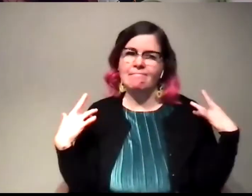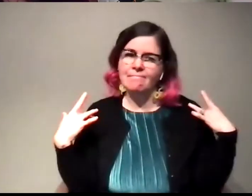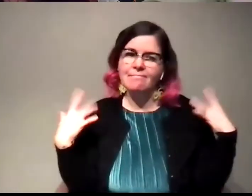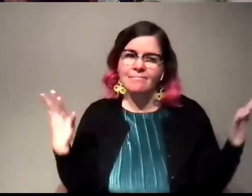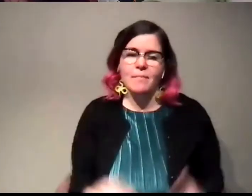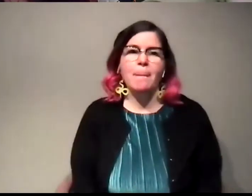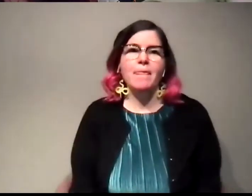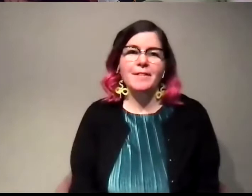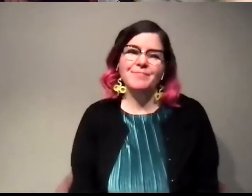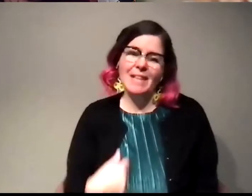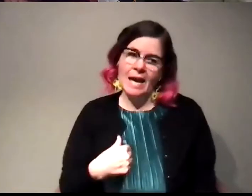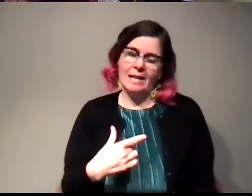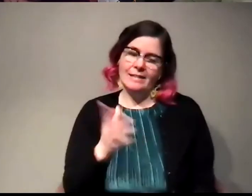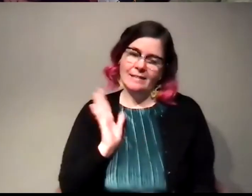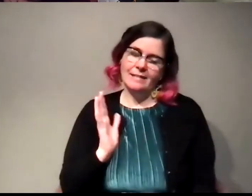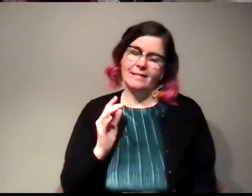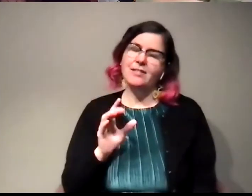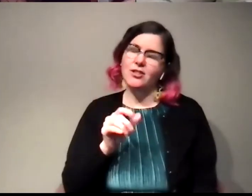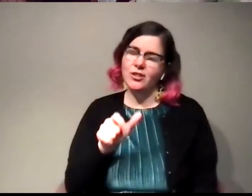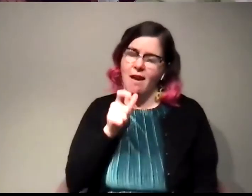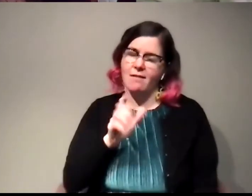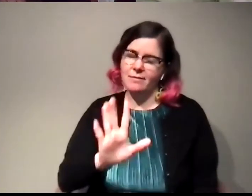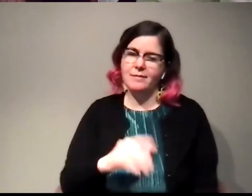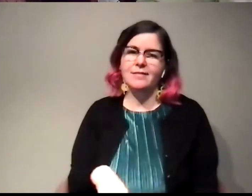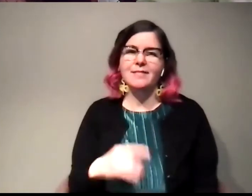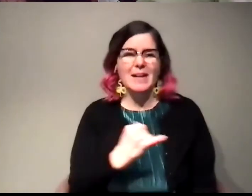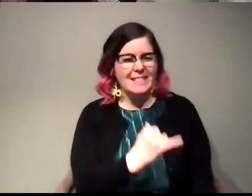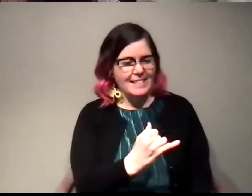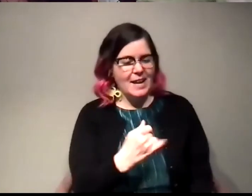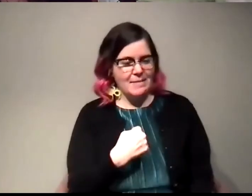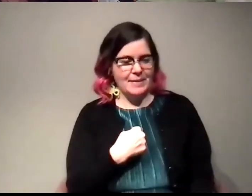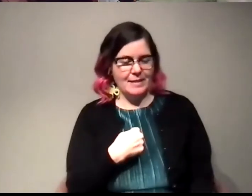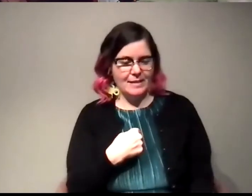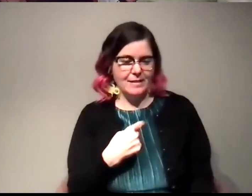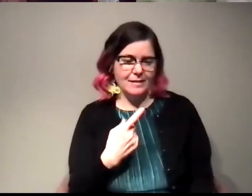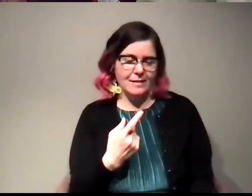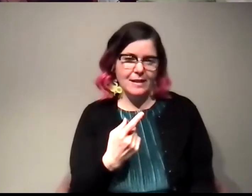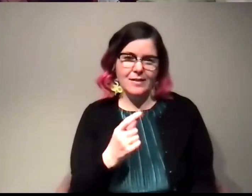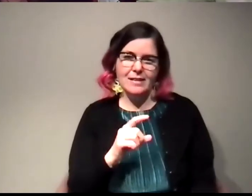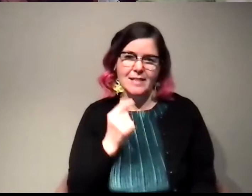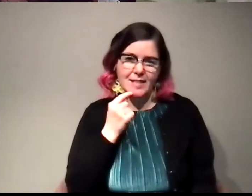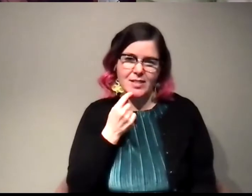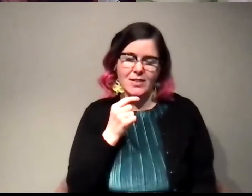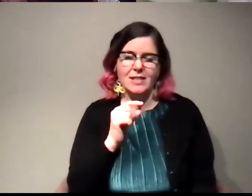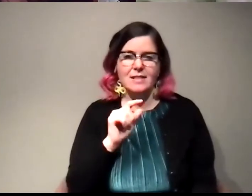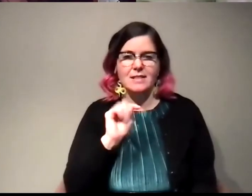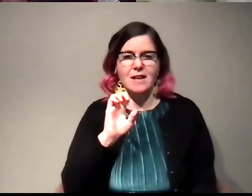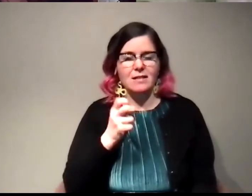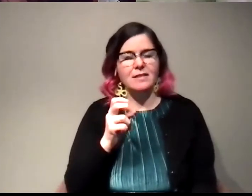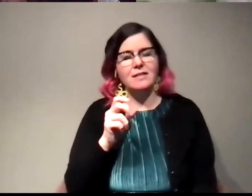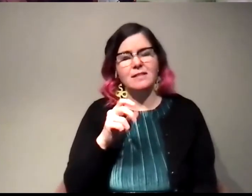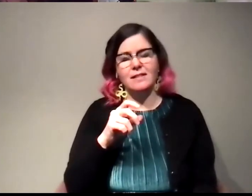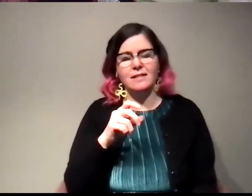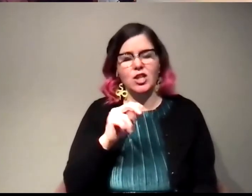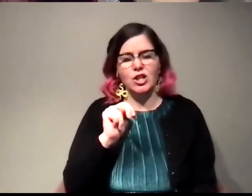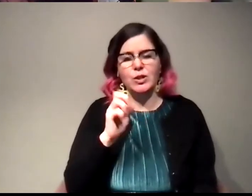like I sometimes have in the past. Shouldn't have done that. Good to know. Did the same thing with one of those extremely toxic newts from the Pacific Northwest. I have a picture of